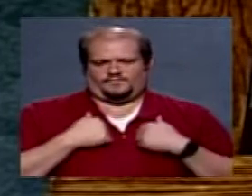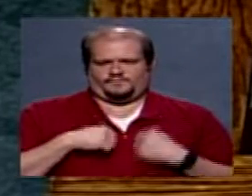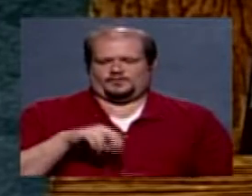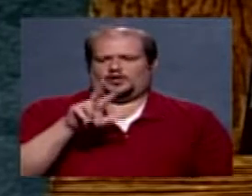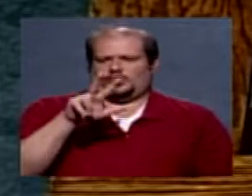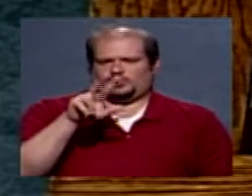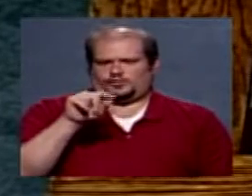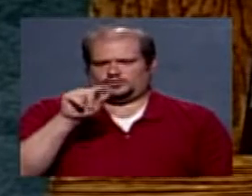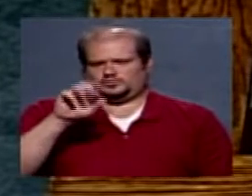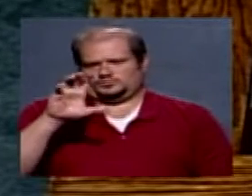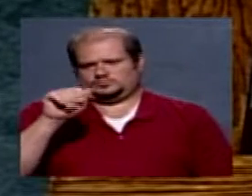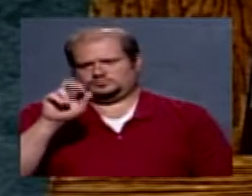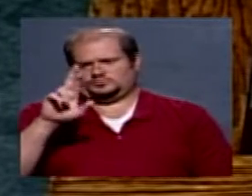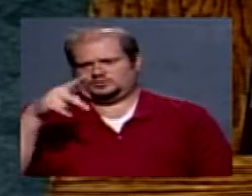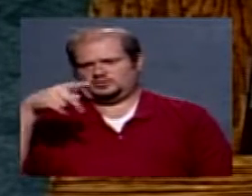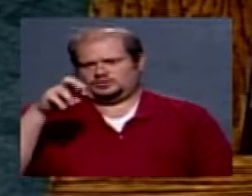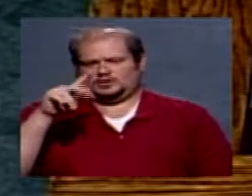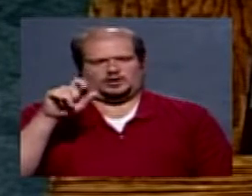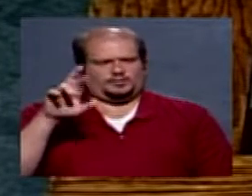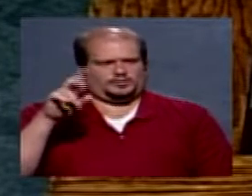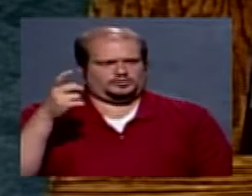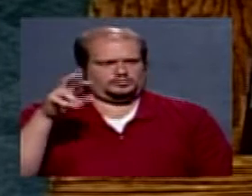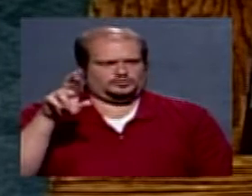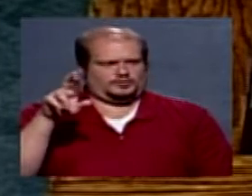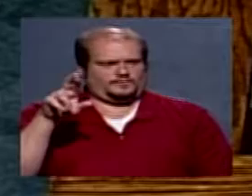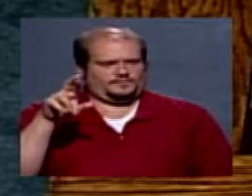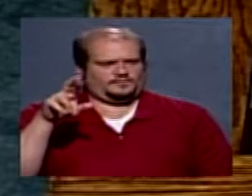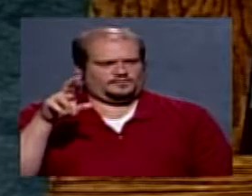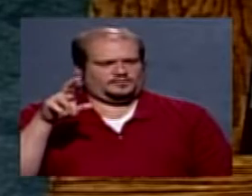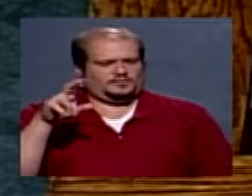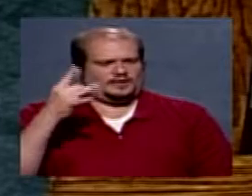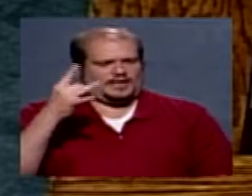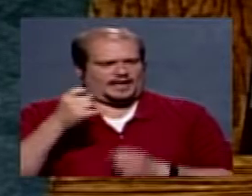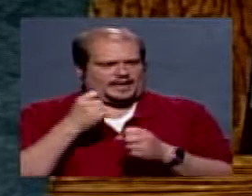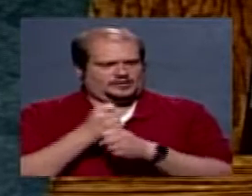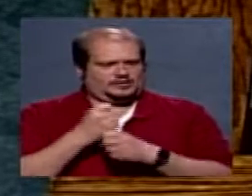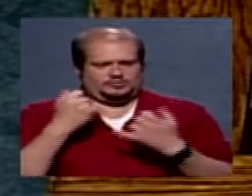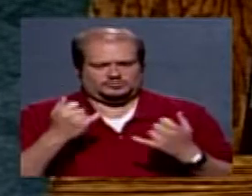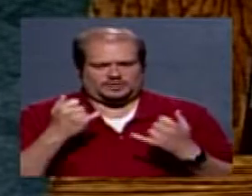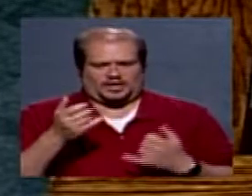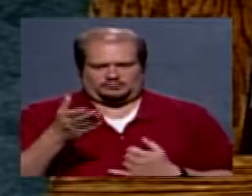320 Carpenter Drive, staying 8 years now there.